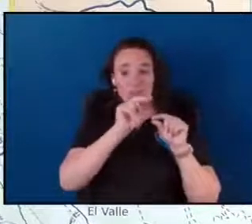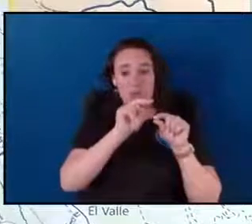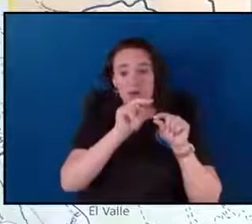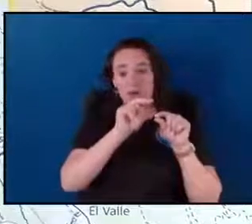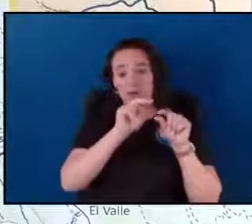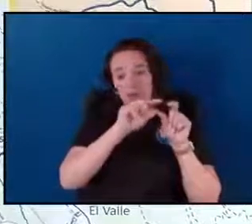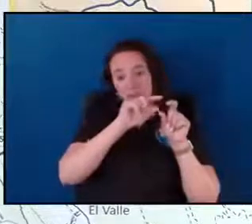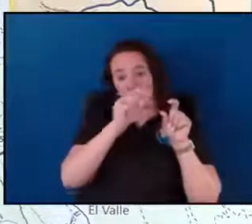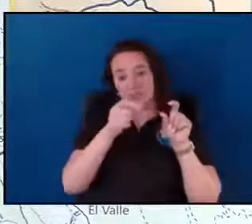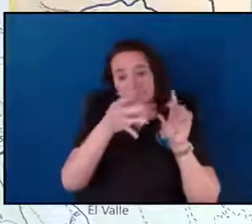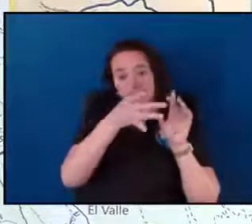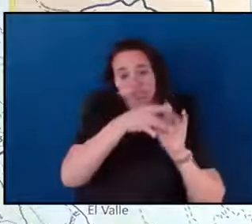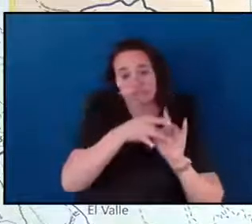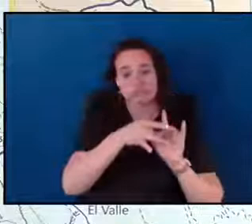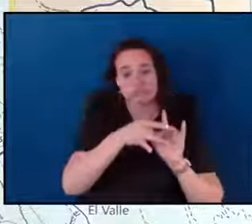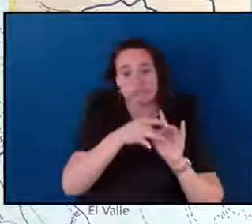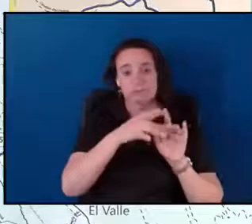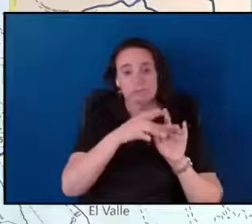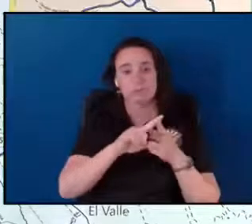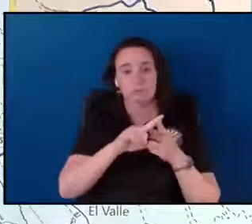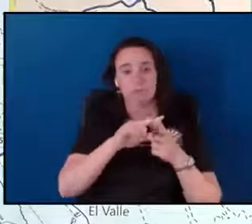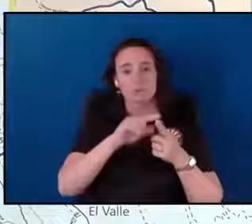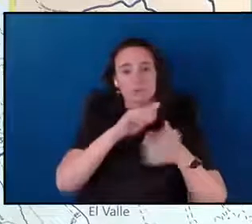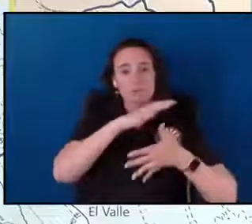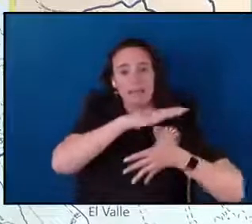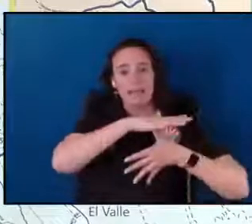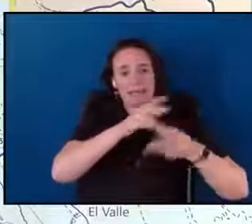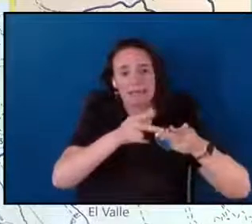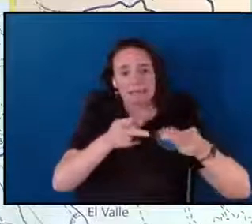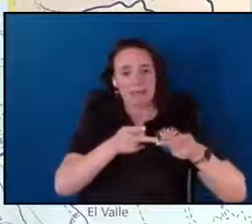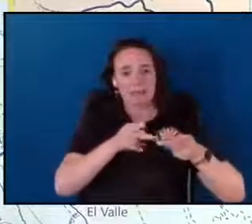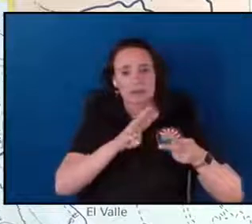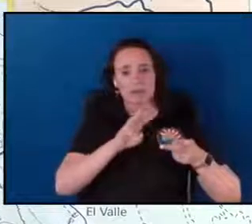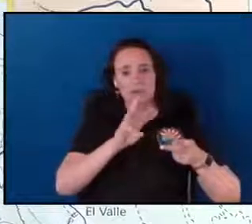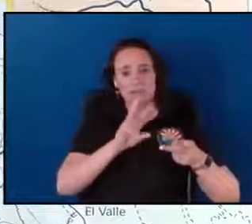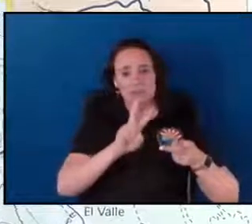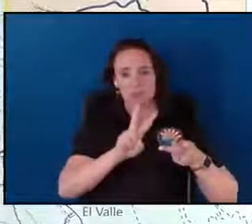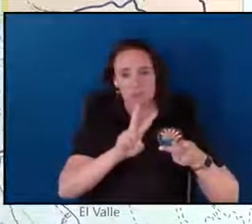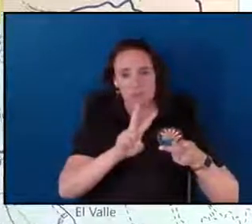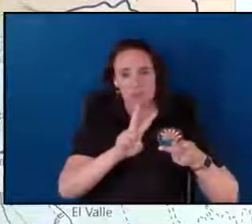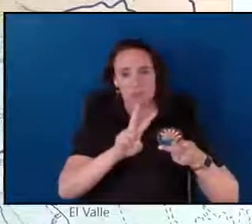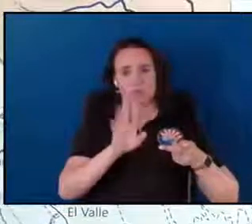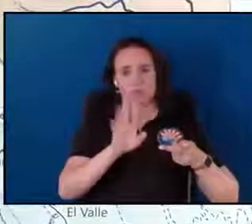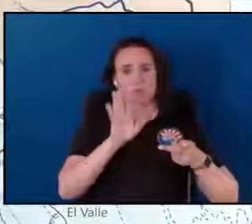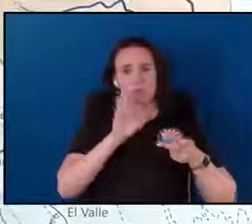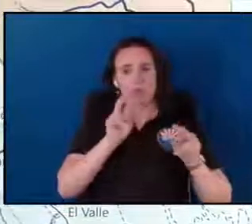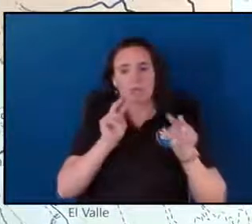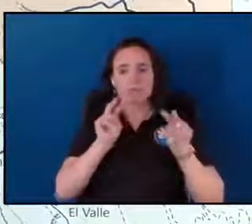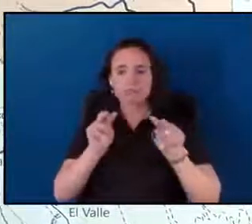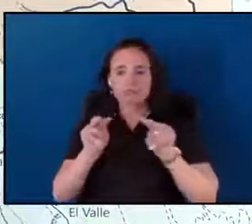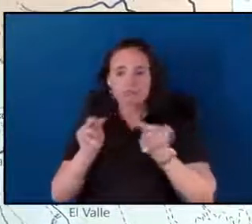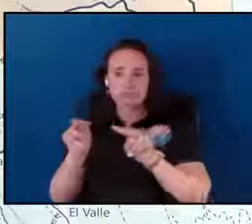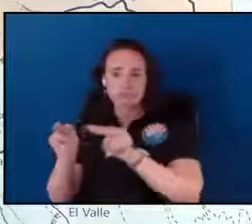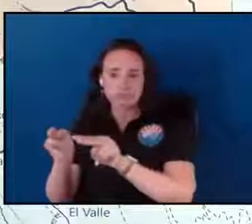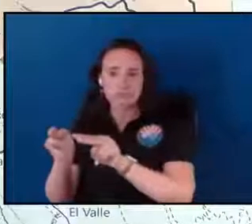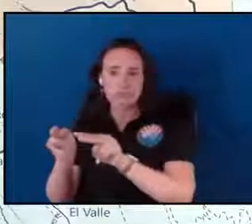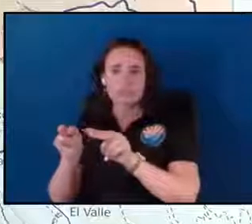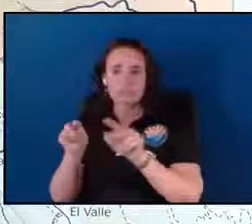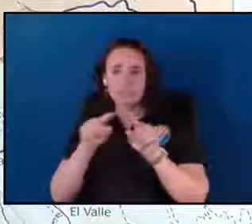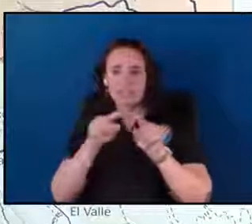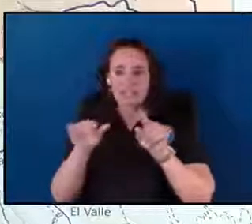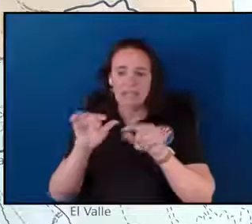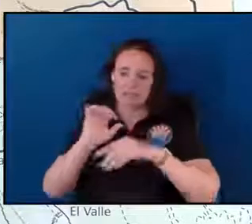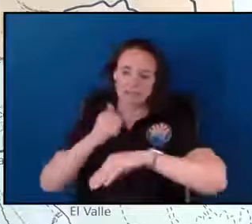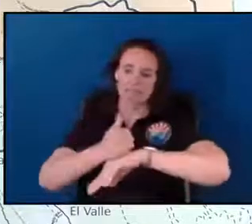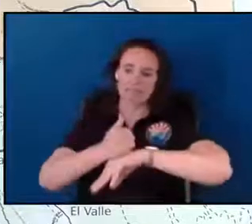to this Hellespot 462. We're going to continue to patrol this, but being able to get that edge